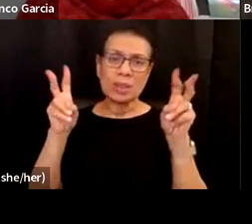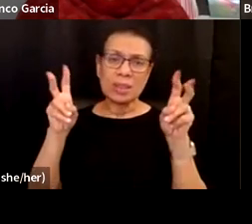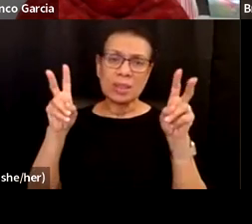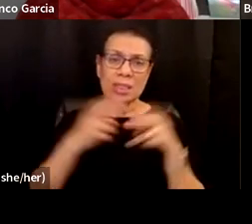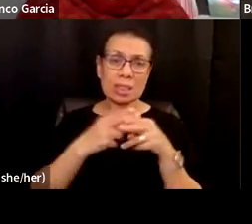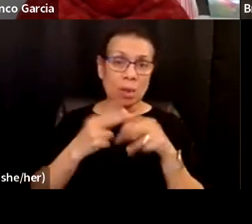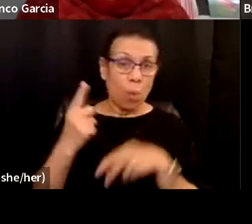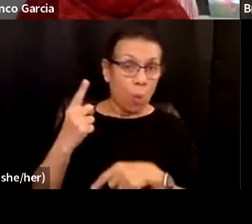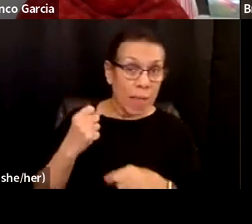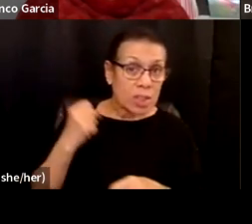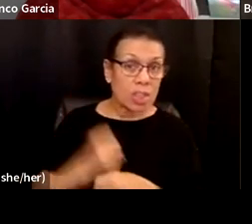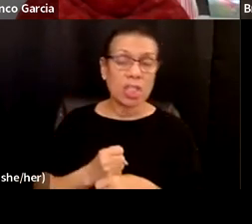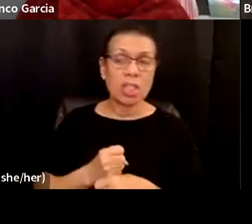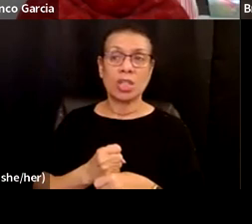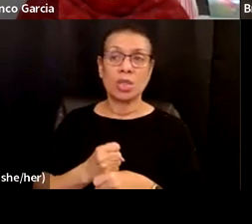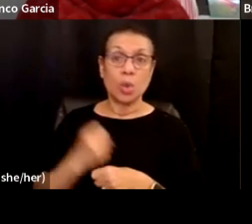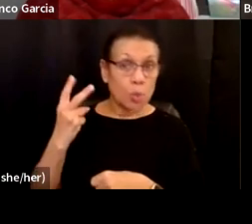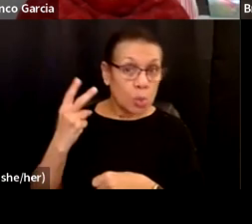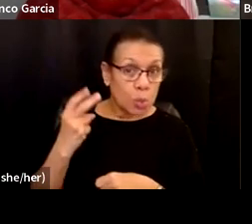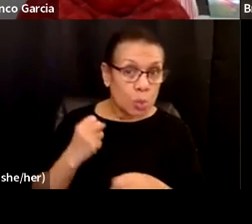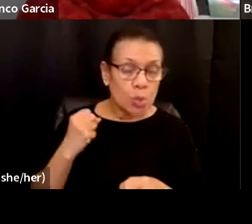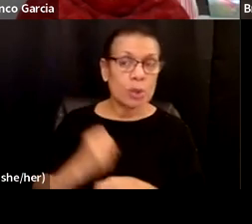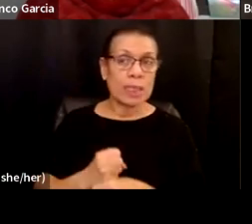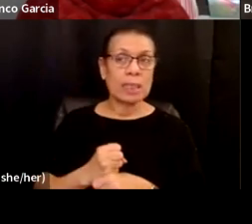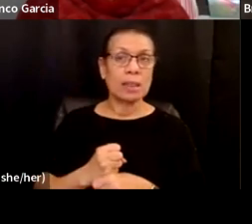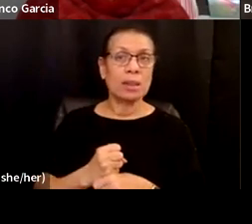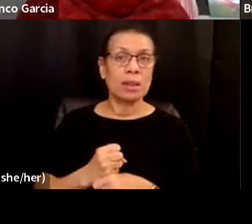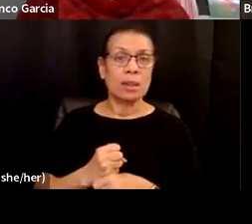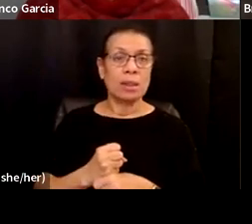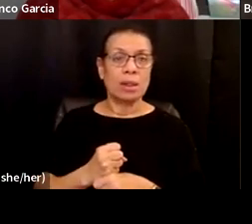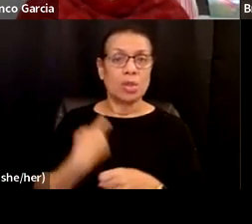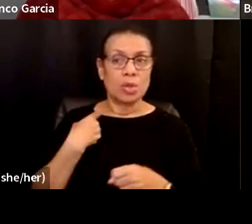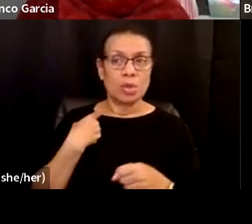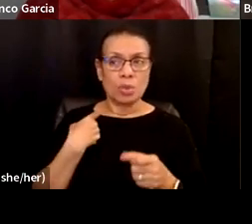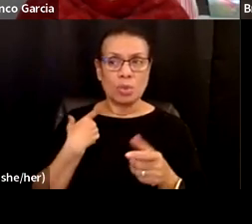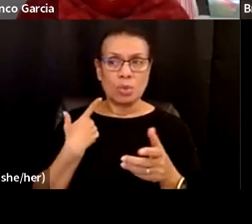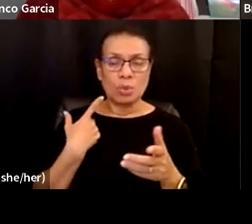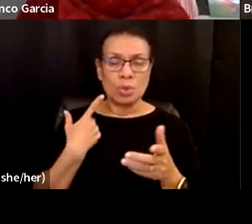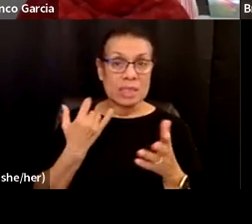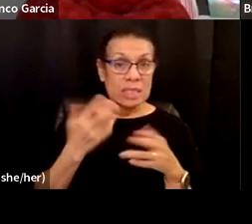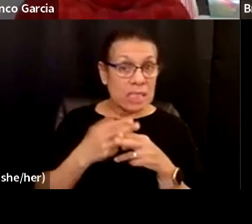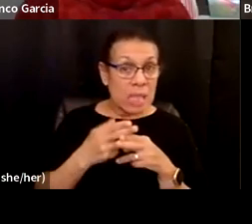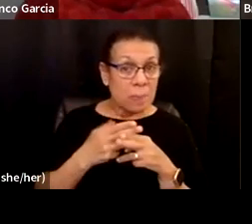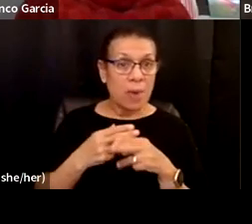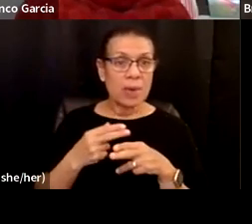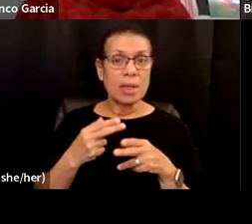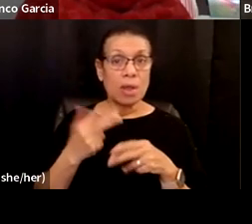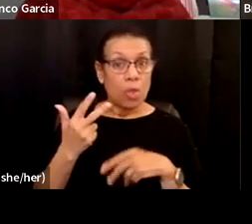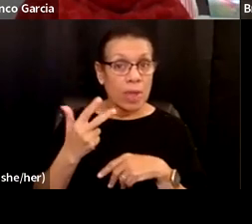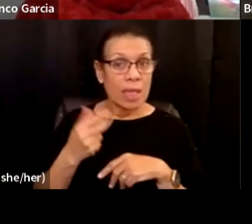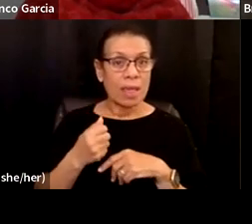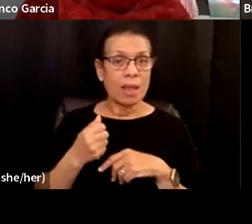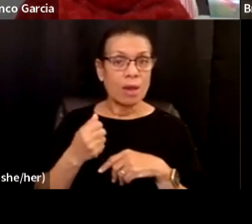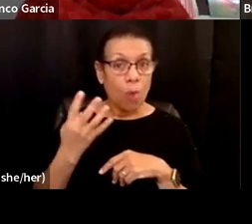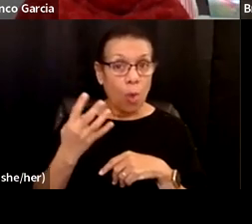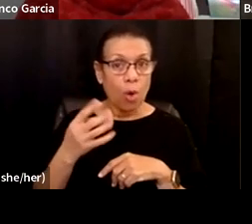one-year timeline to to think about a more permanent position for schools is this two years three years out are